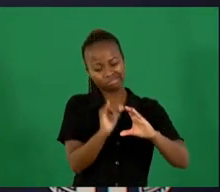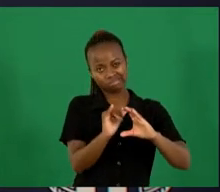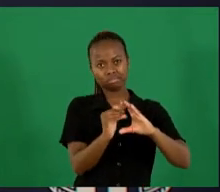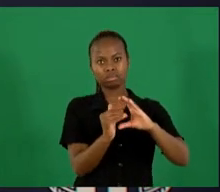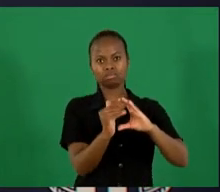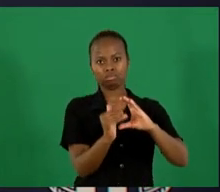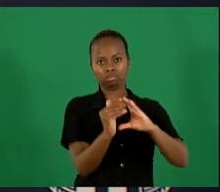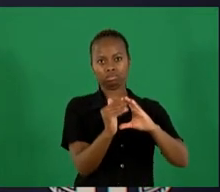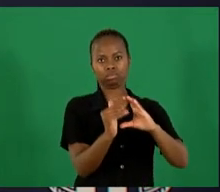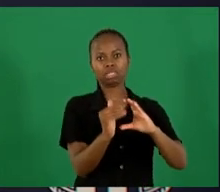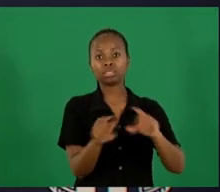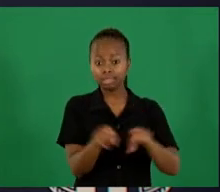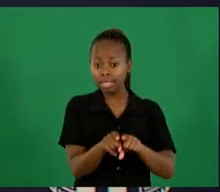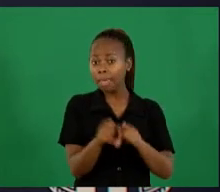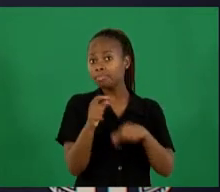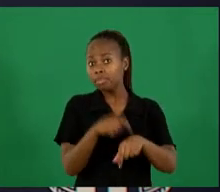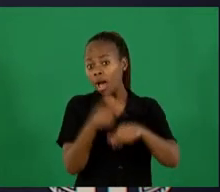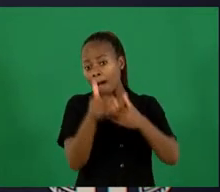sustainably over time.